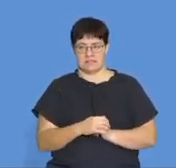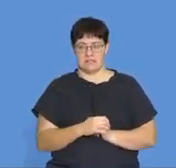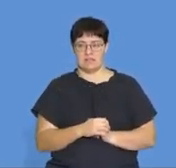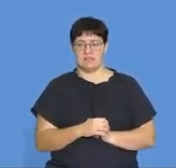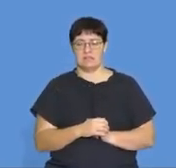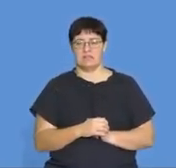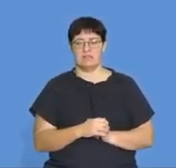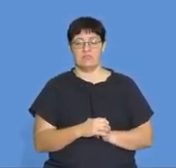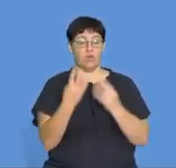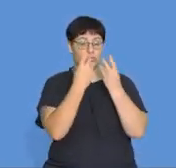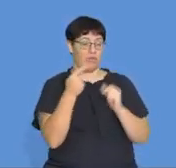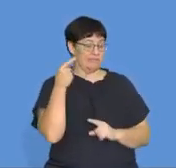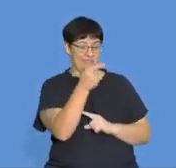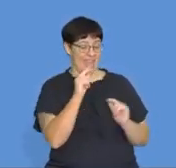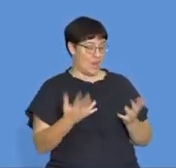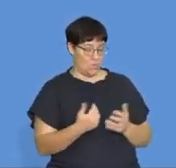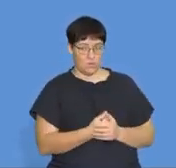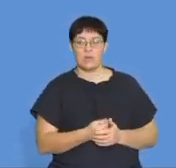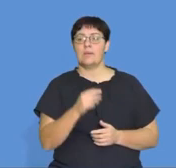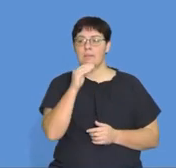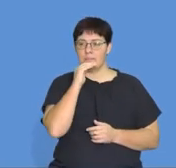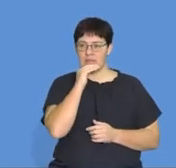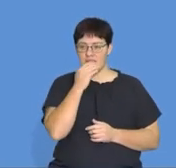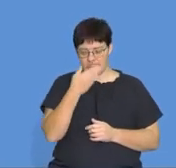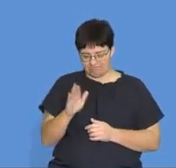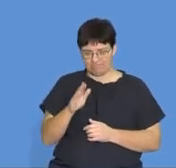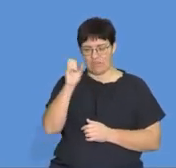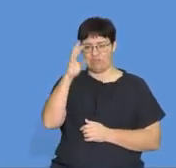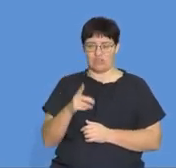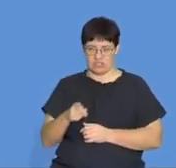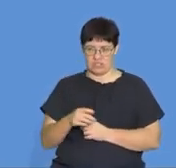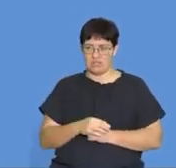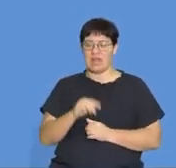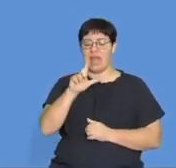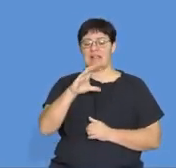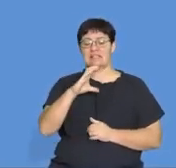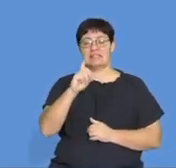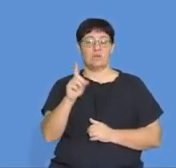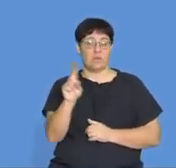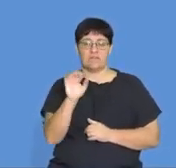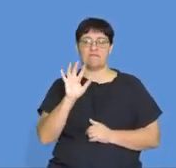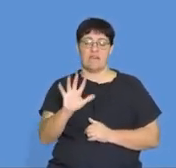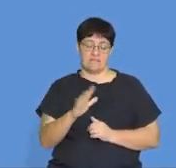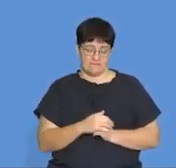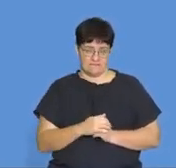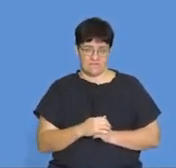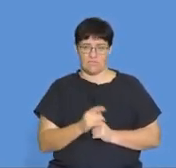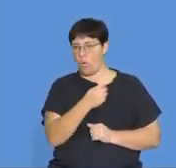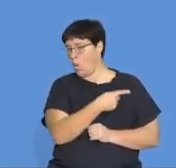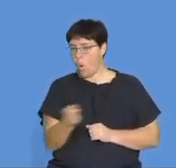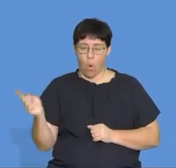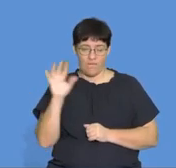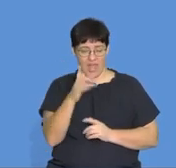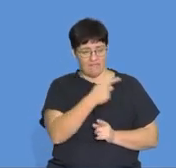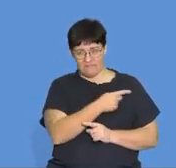x. Now to solve this, I need to get rid of the fraction, meaning the LCD is 5. If you multiply everything